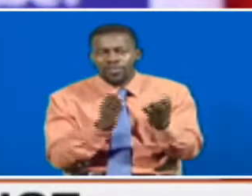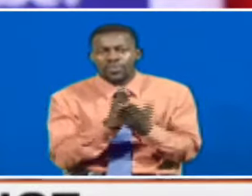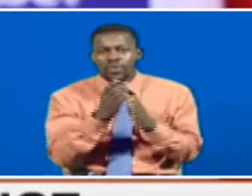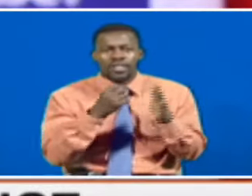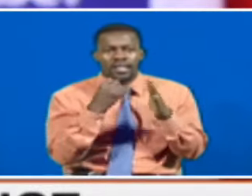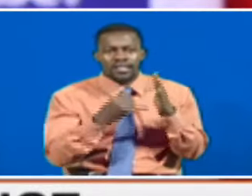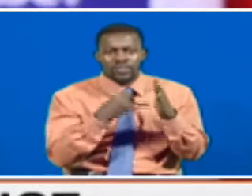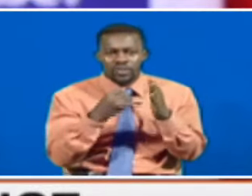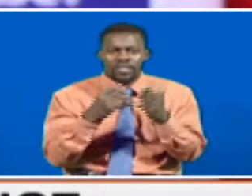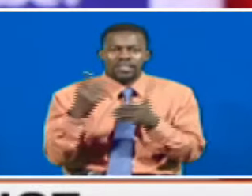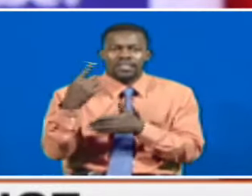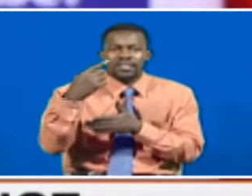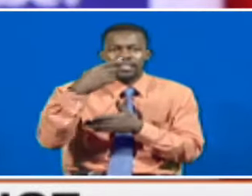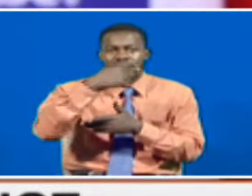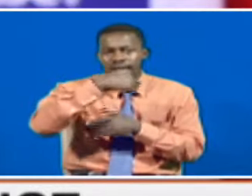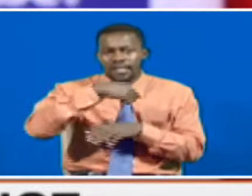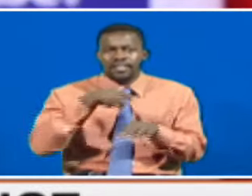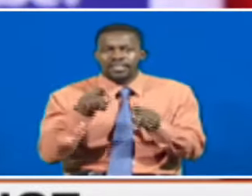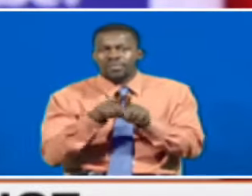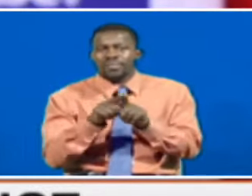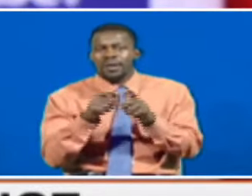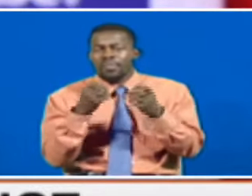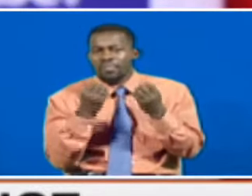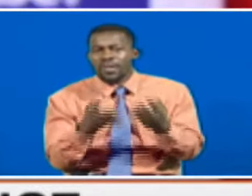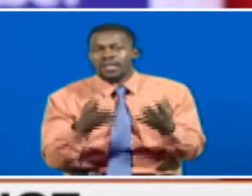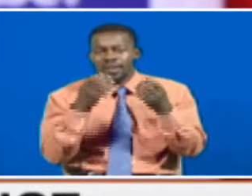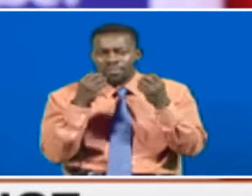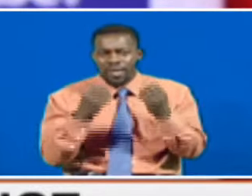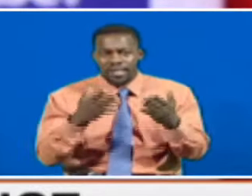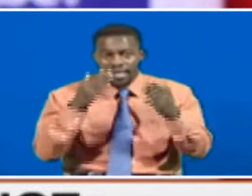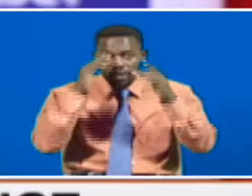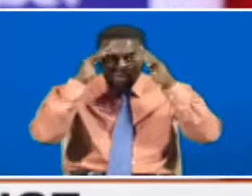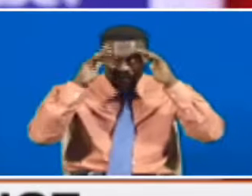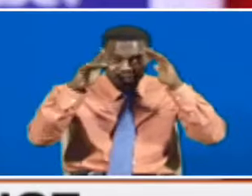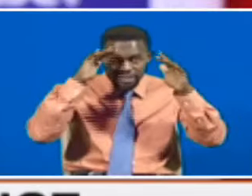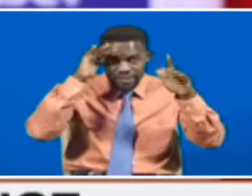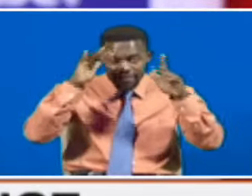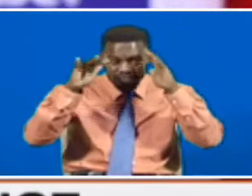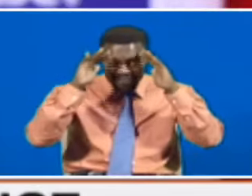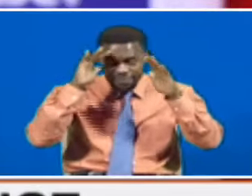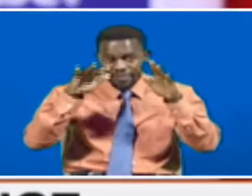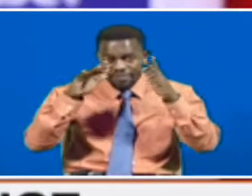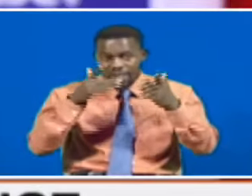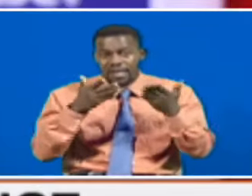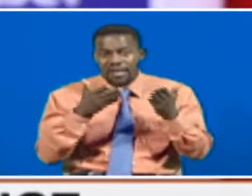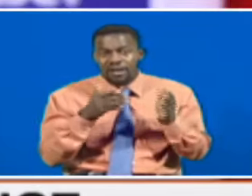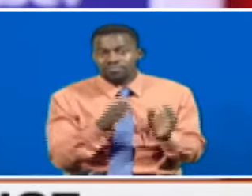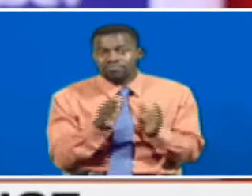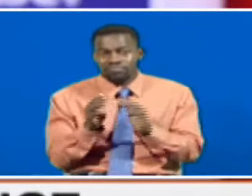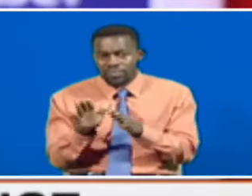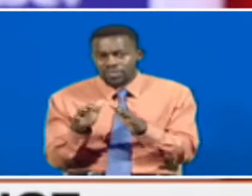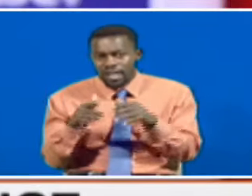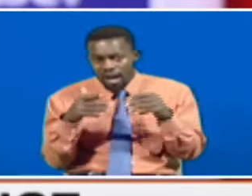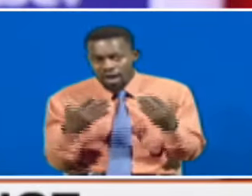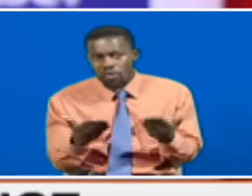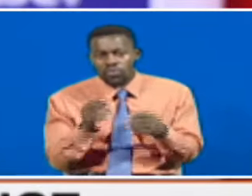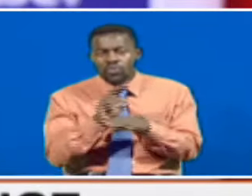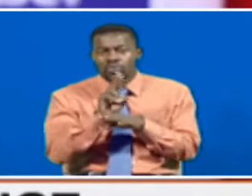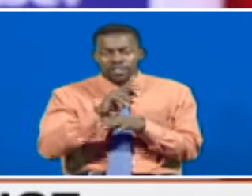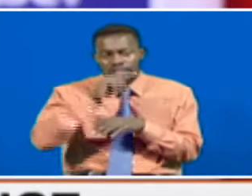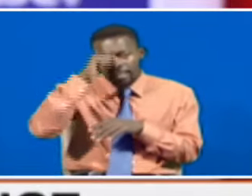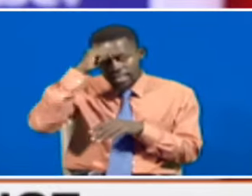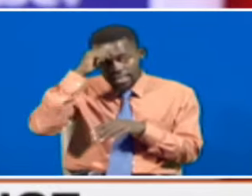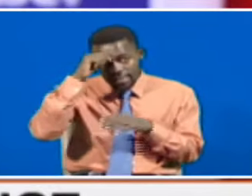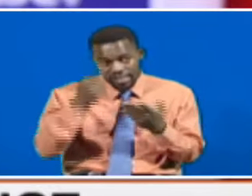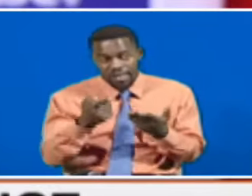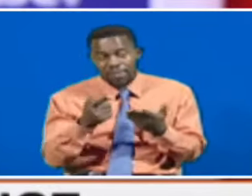and all those other innovative mechanisms of recognition of knowledge. When you register, you